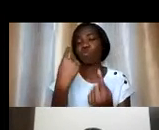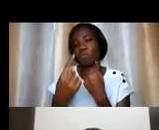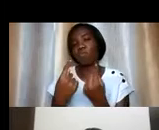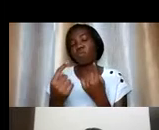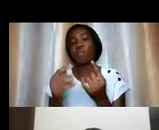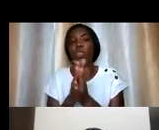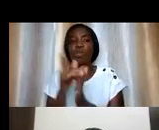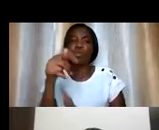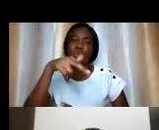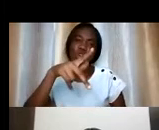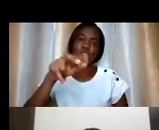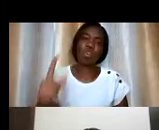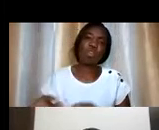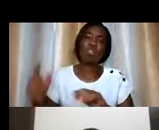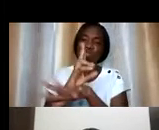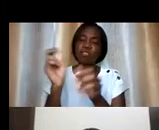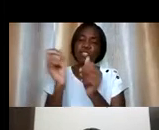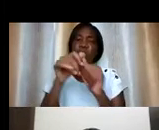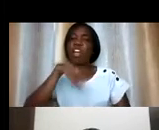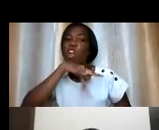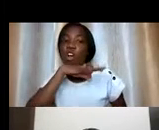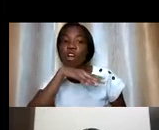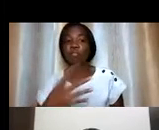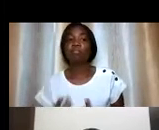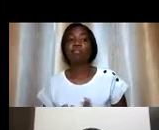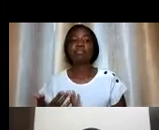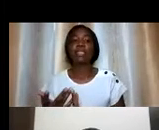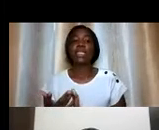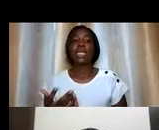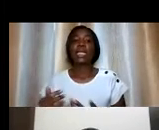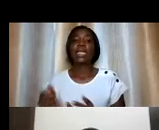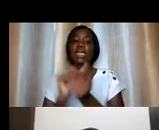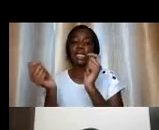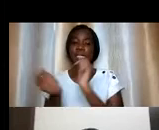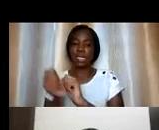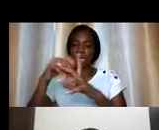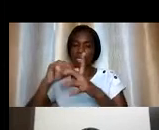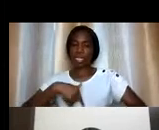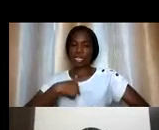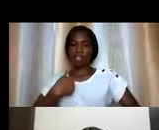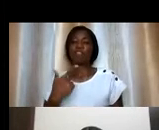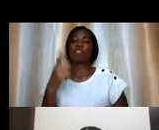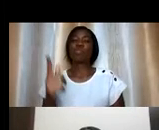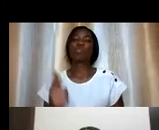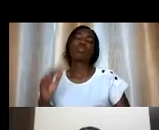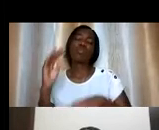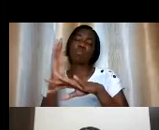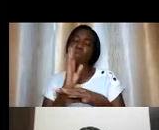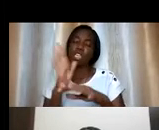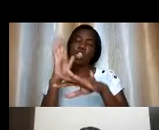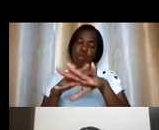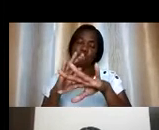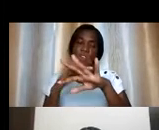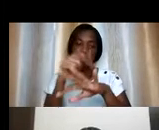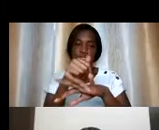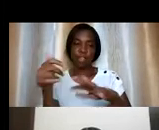dog. Turn inside yourself. Be kind to yourself as you're kind to others.